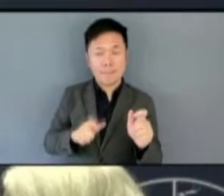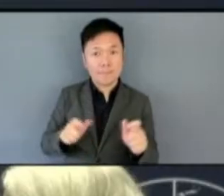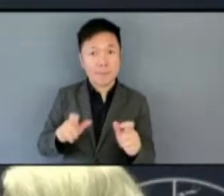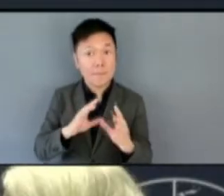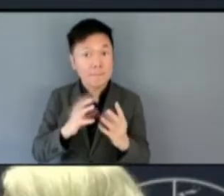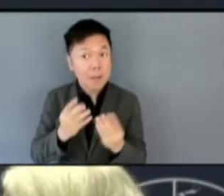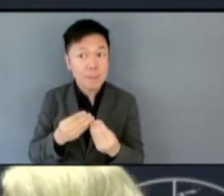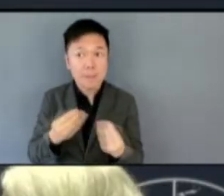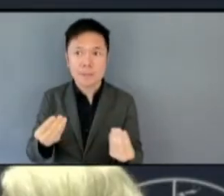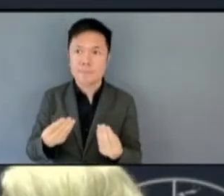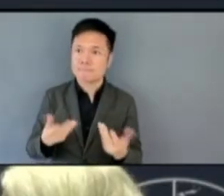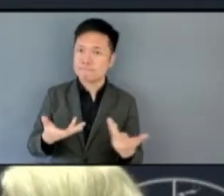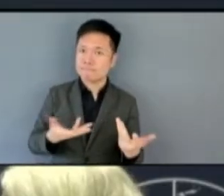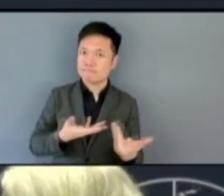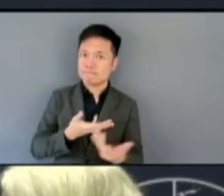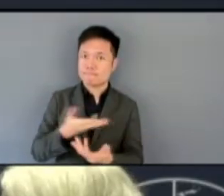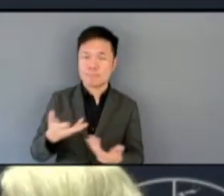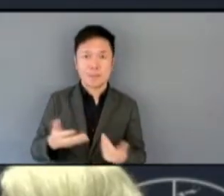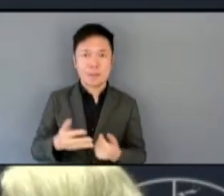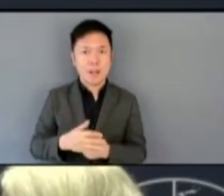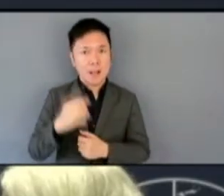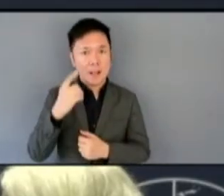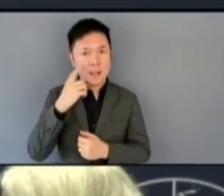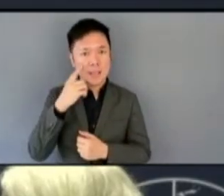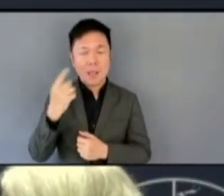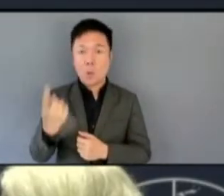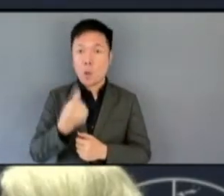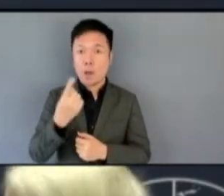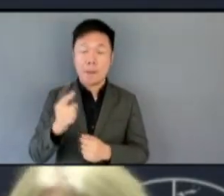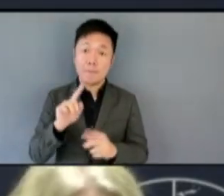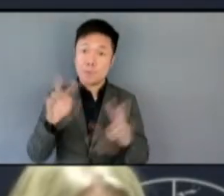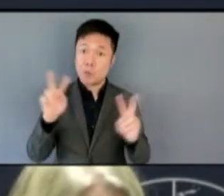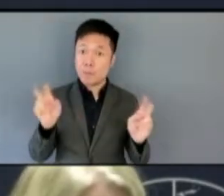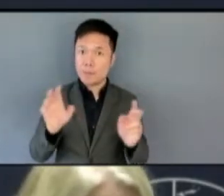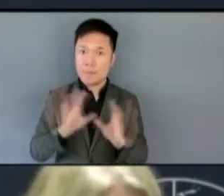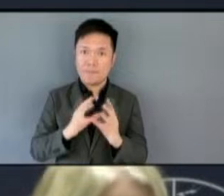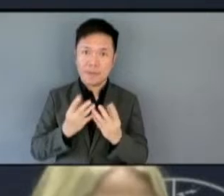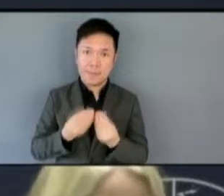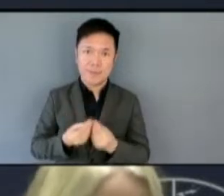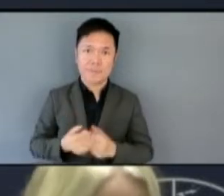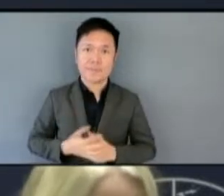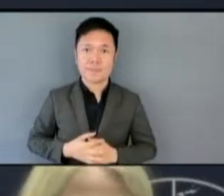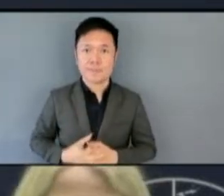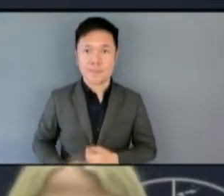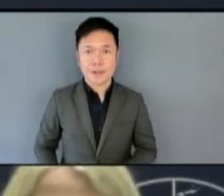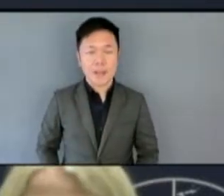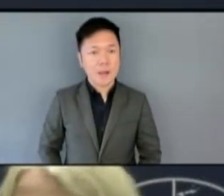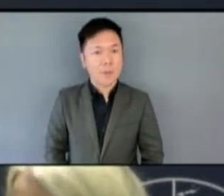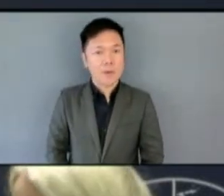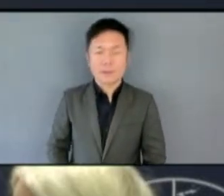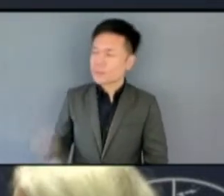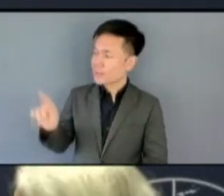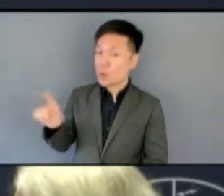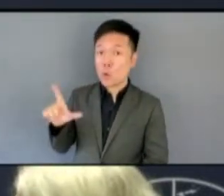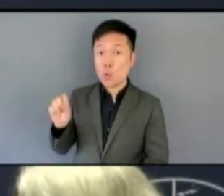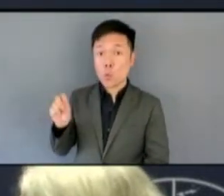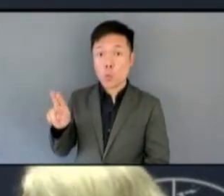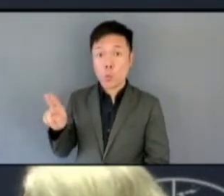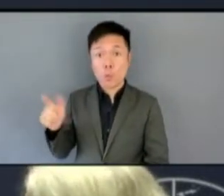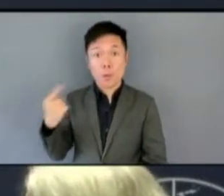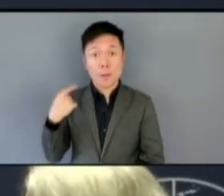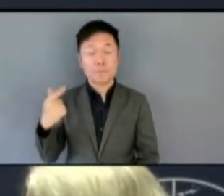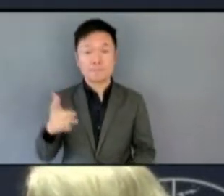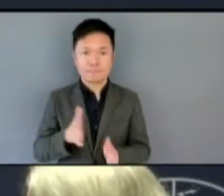helped. I think to go back to the issue about the family, I think I want to allude to something that Mrs. Liu said a little bit earlier about